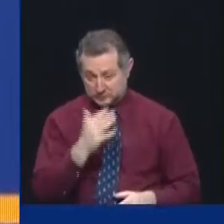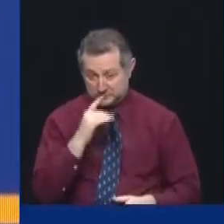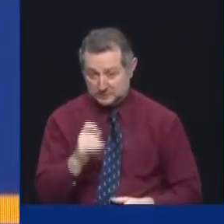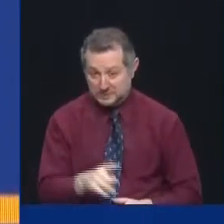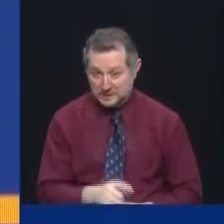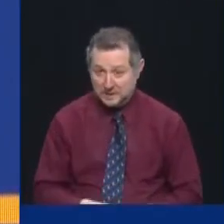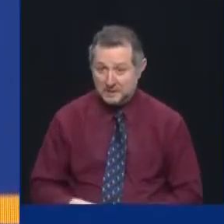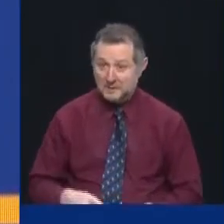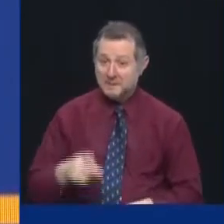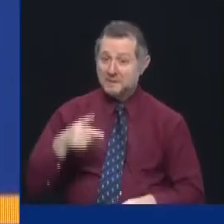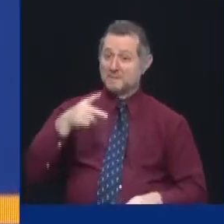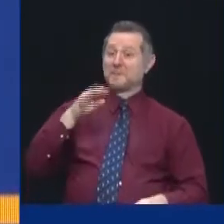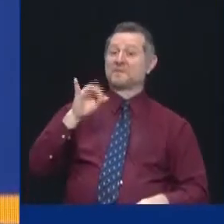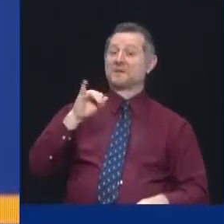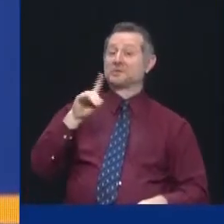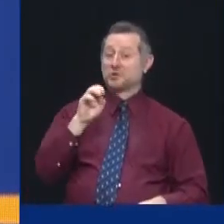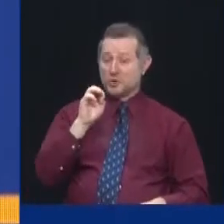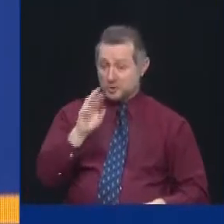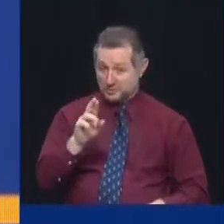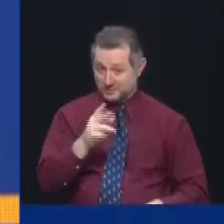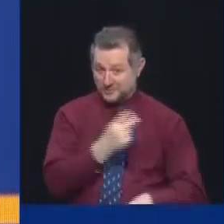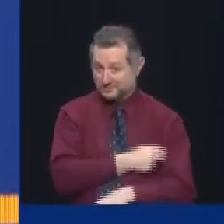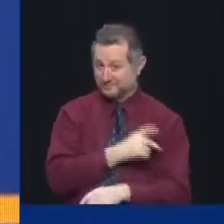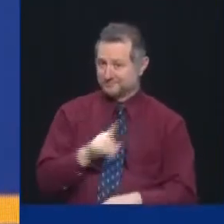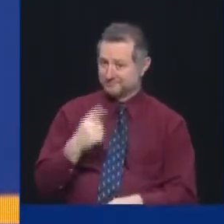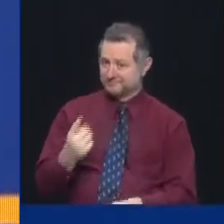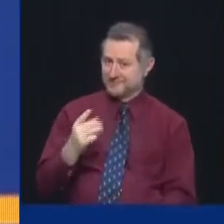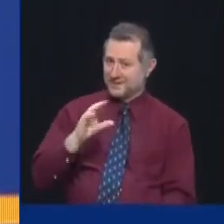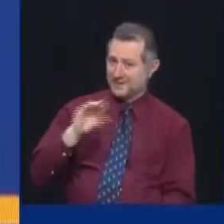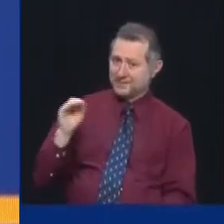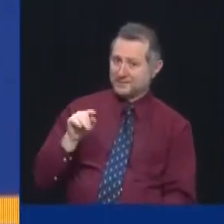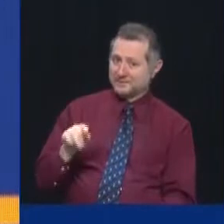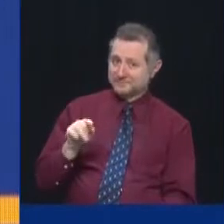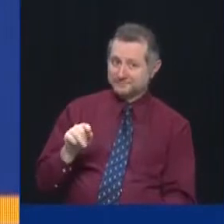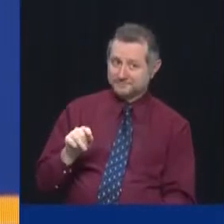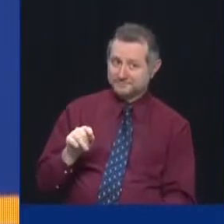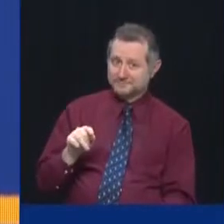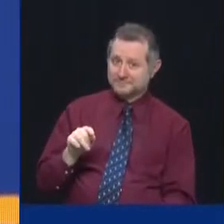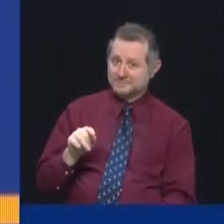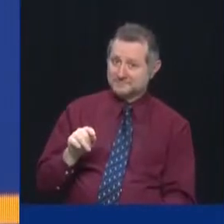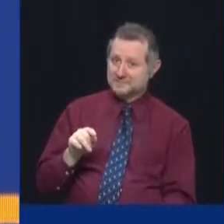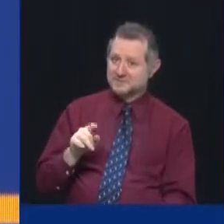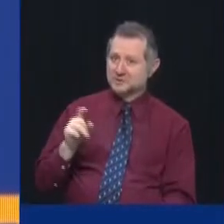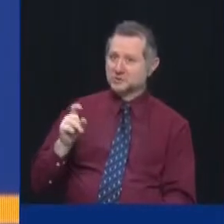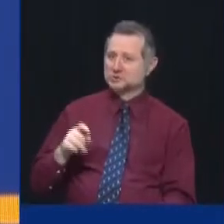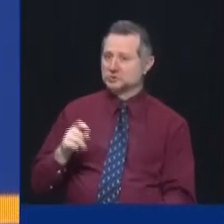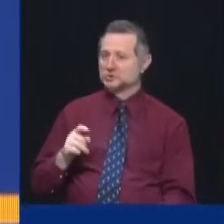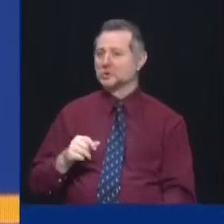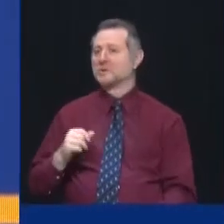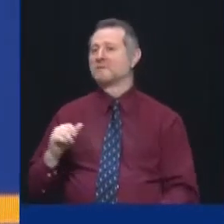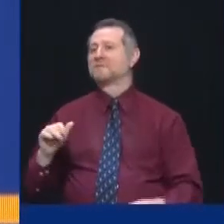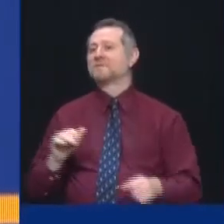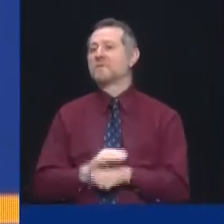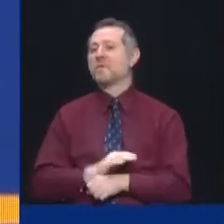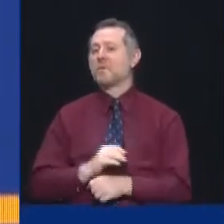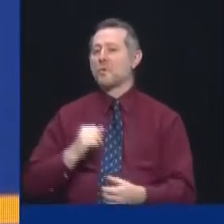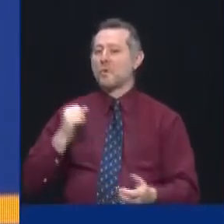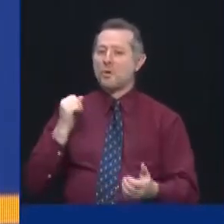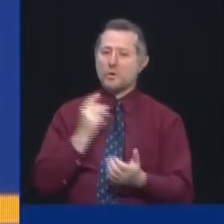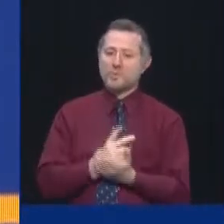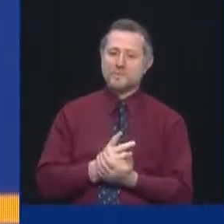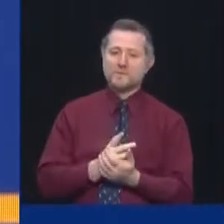Zoom and remote work are not going to go away. People's feelings are not going to go away. The anxiety is not going